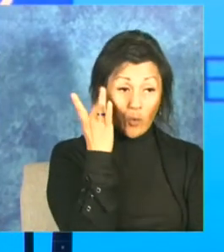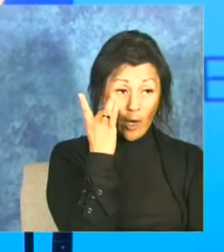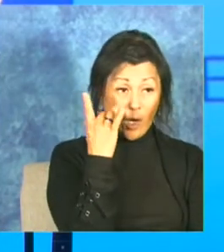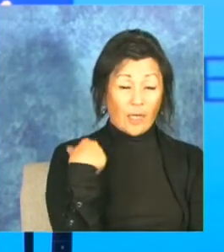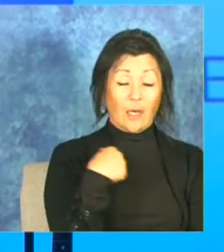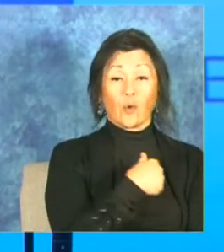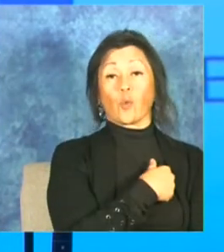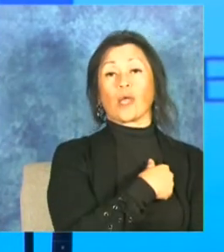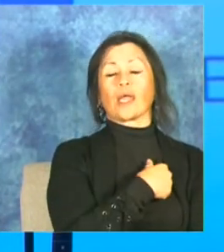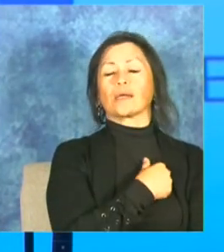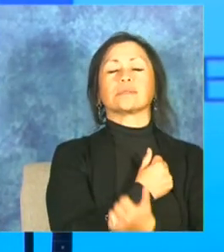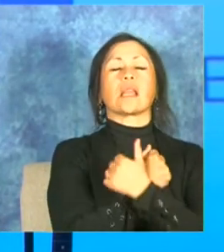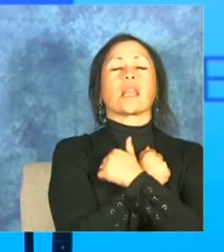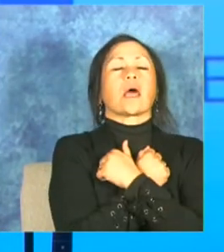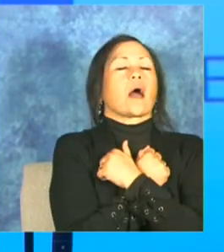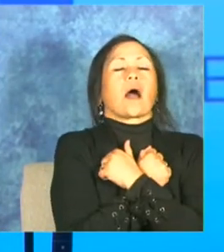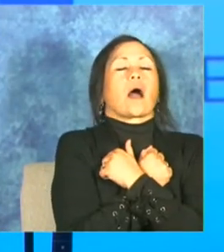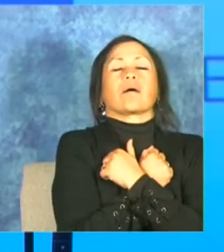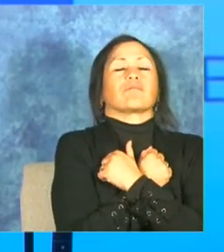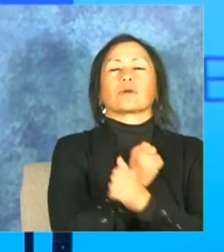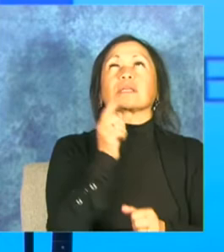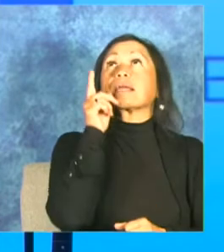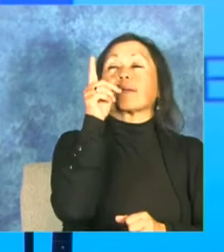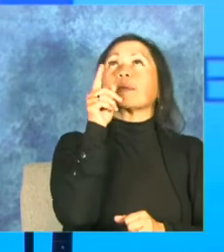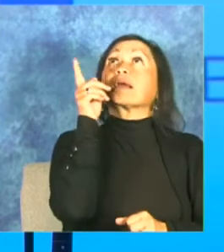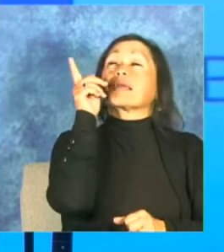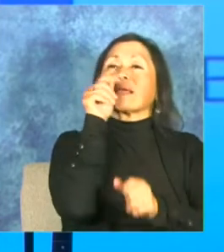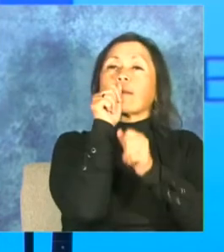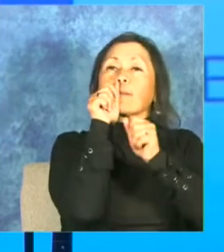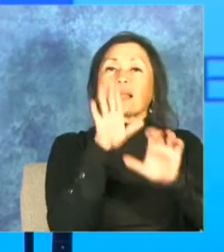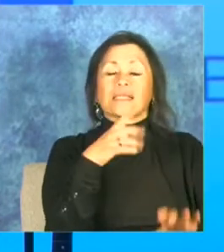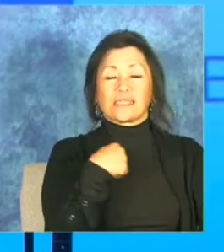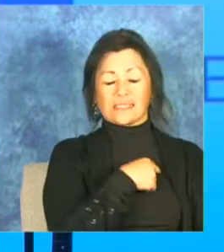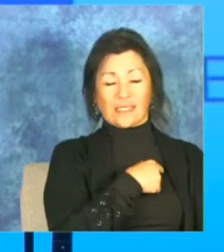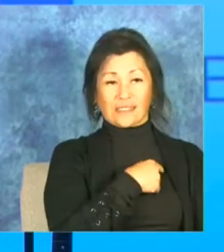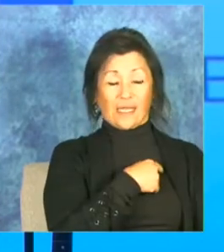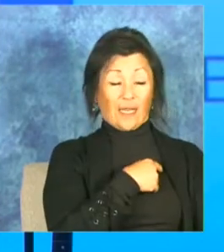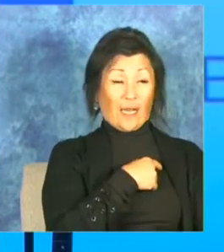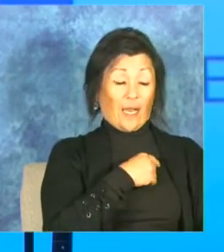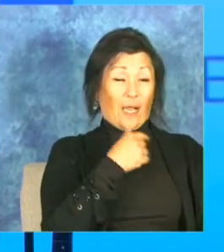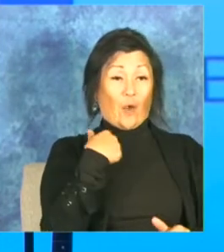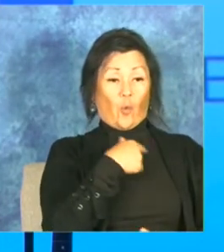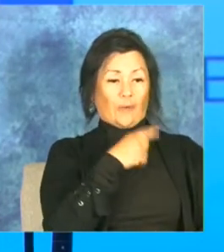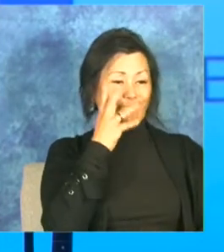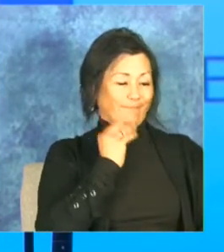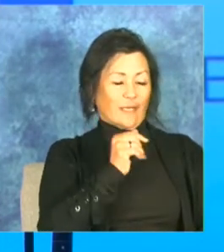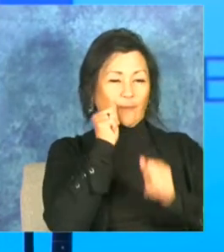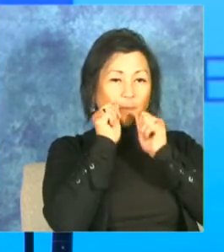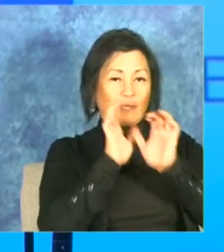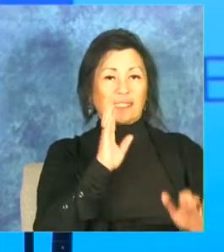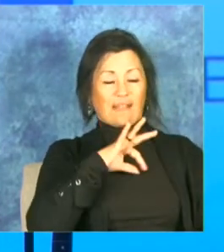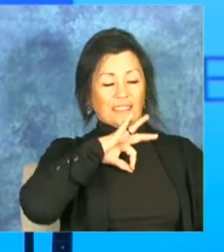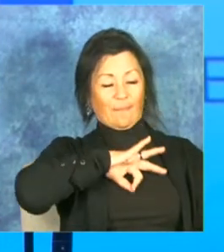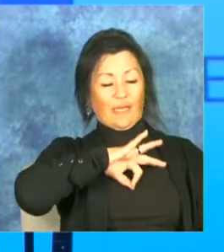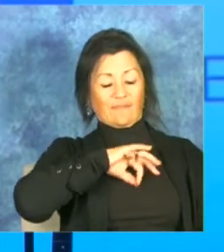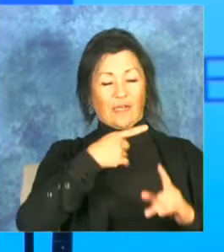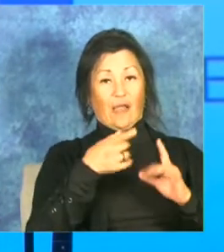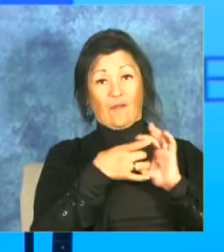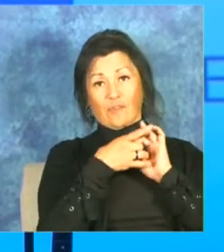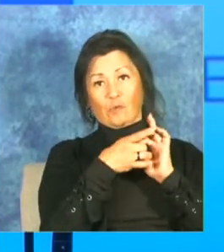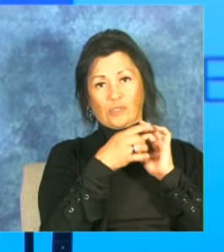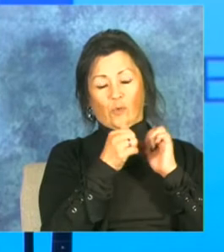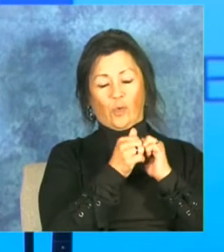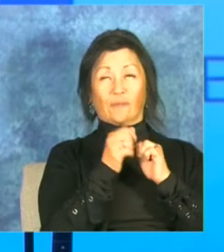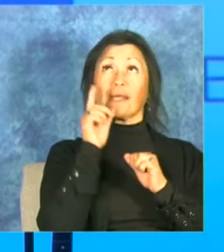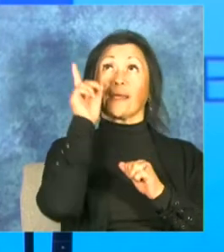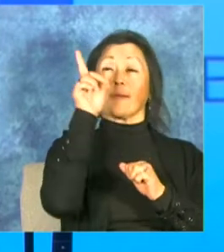we are in love with the blesser. The blessings are the benefit of the relationship with the